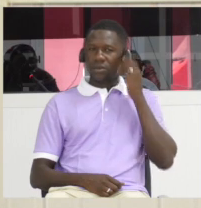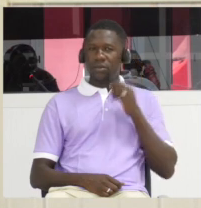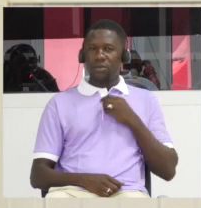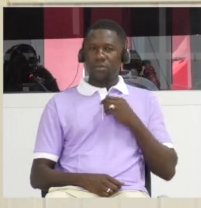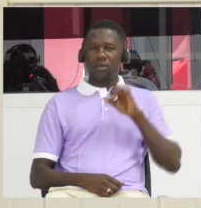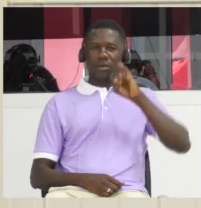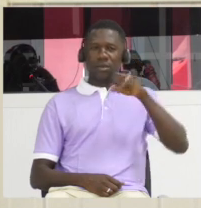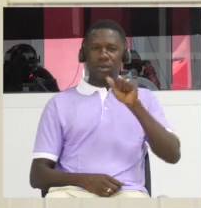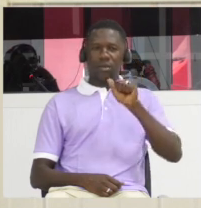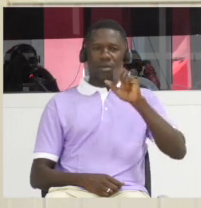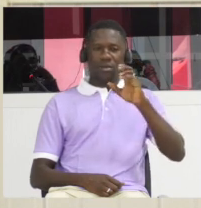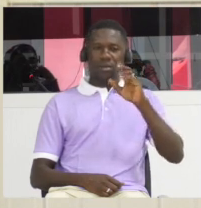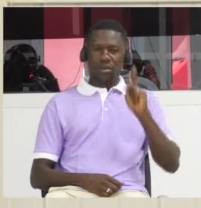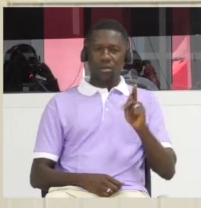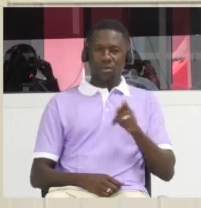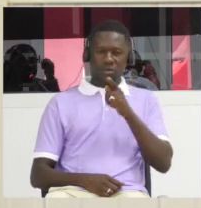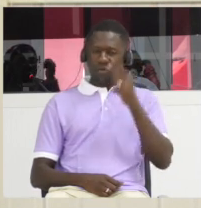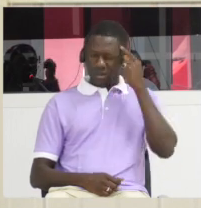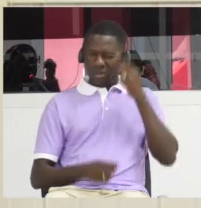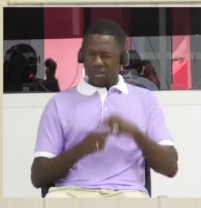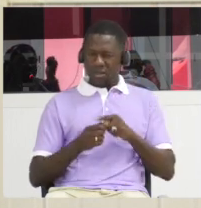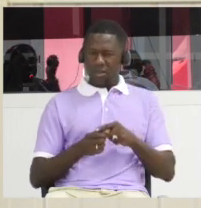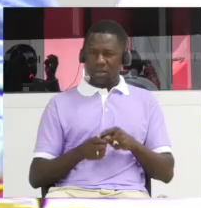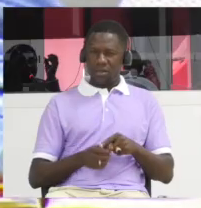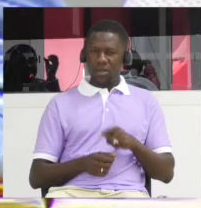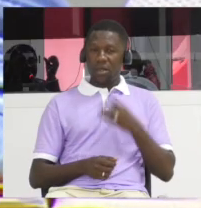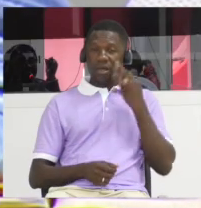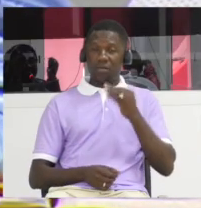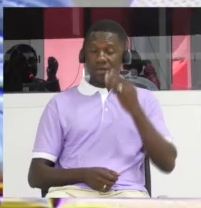really sincerely think if Sir Dauda did not join the worship,